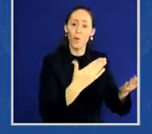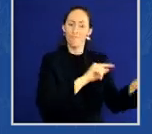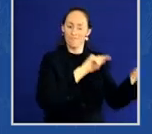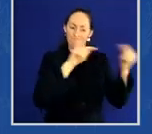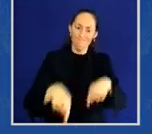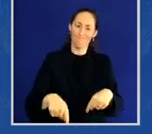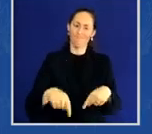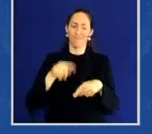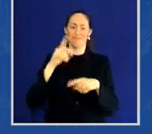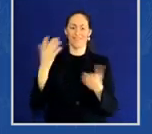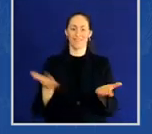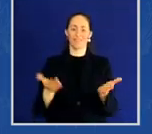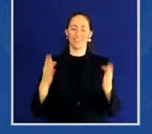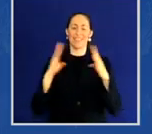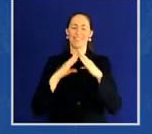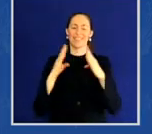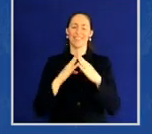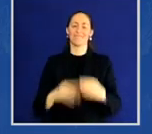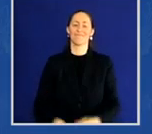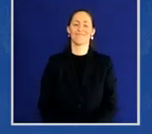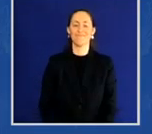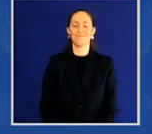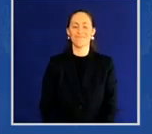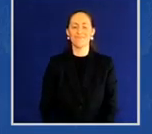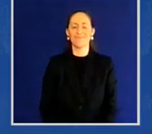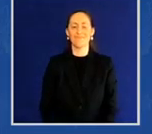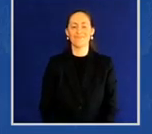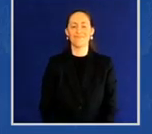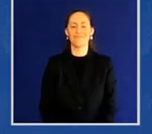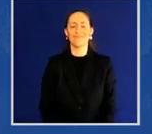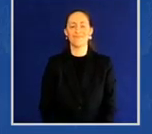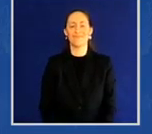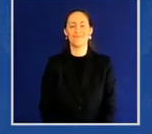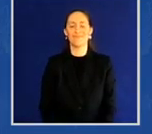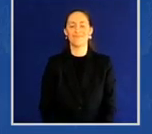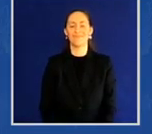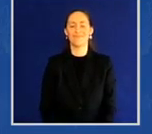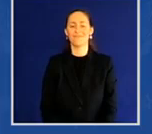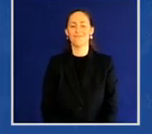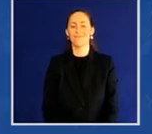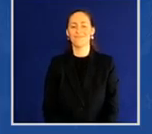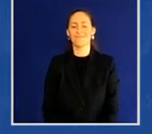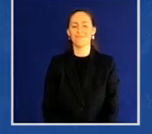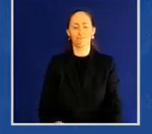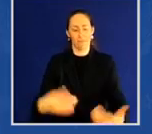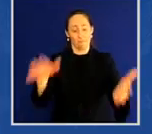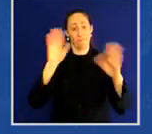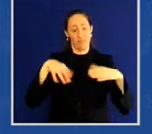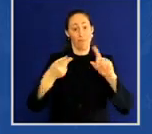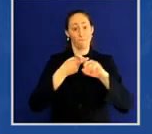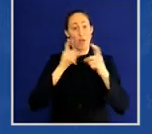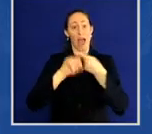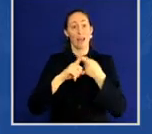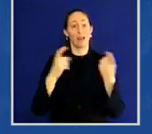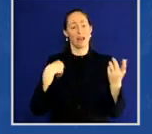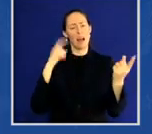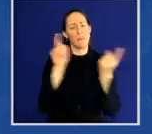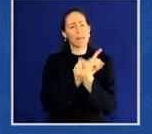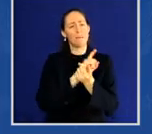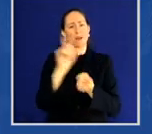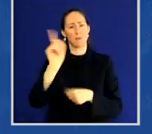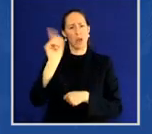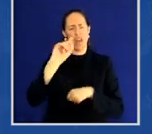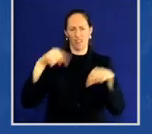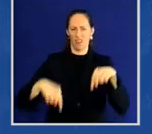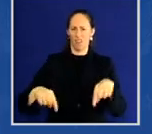another, I don't know if they're all here still, but I met a lot of really important friends that were here for this occasion. I